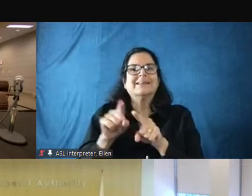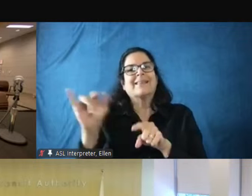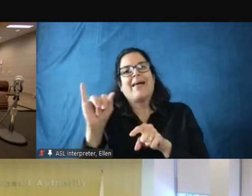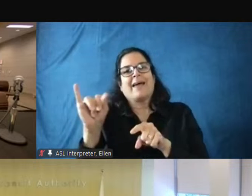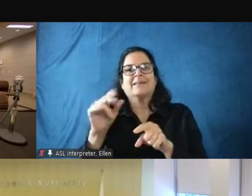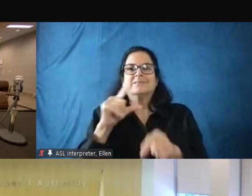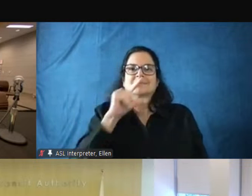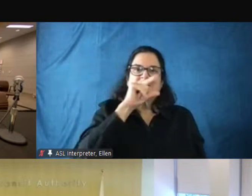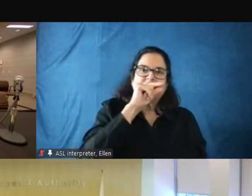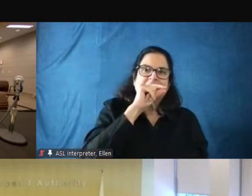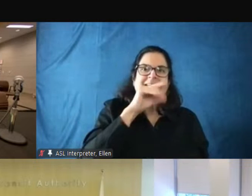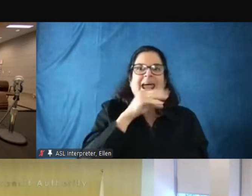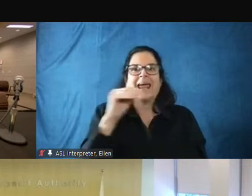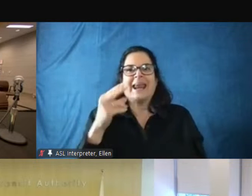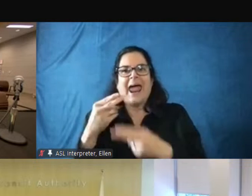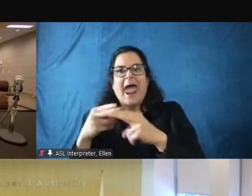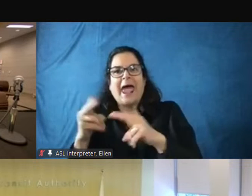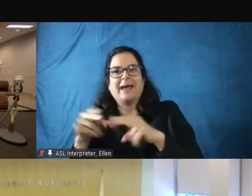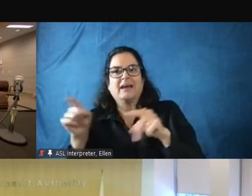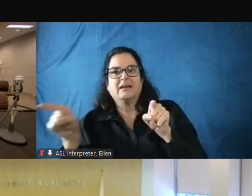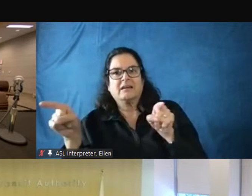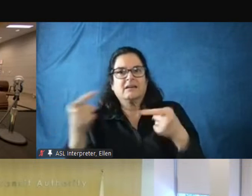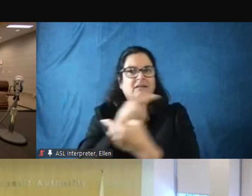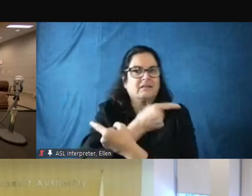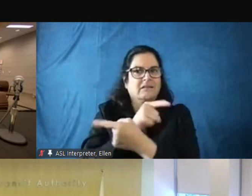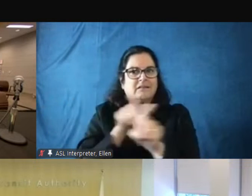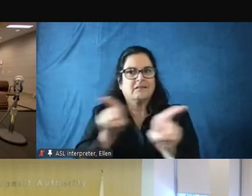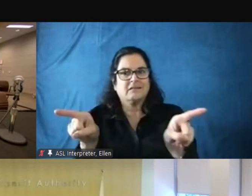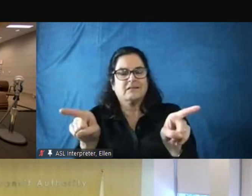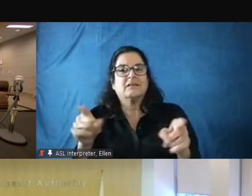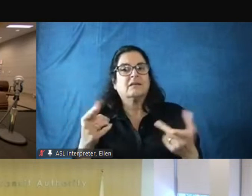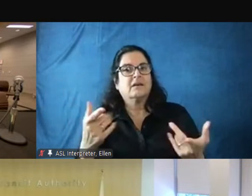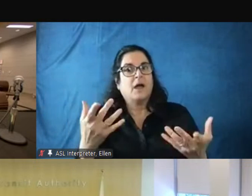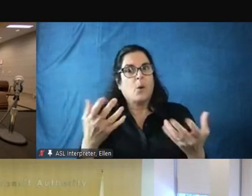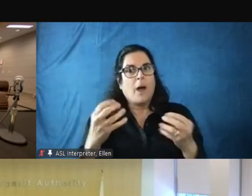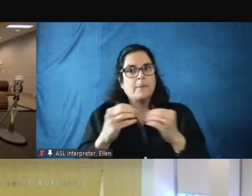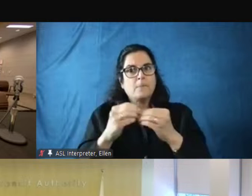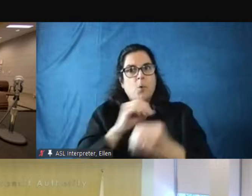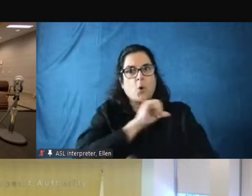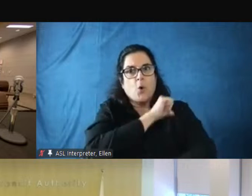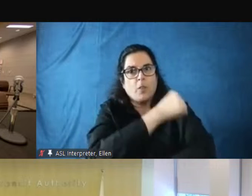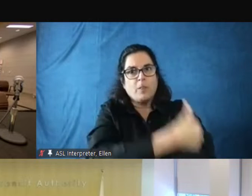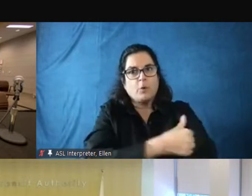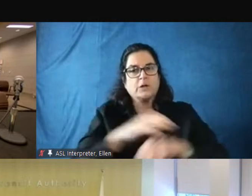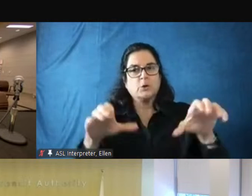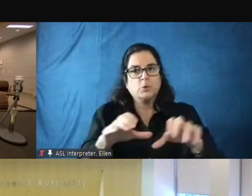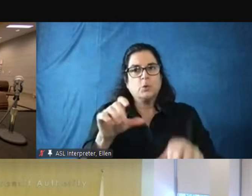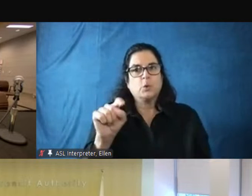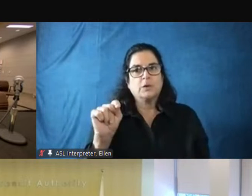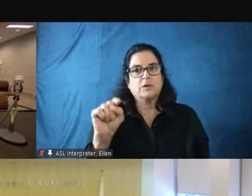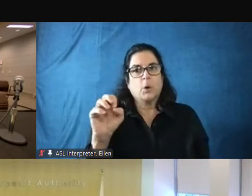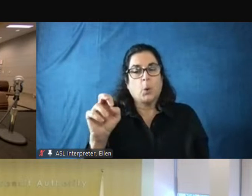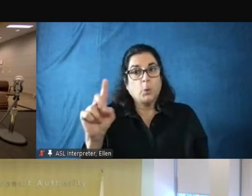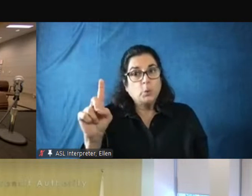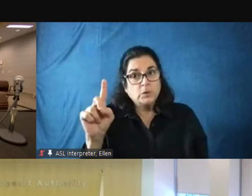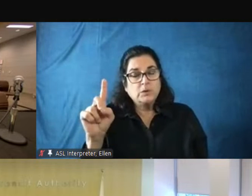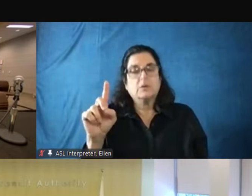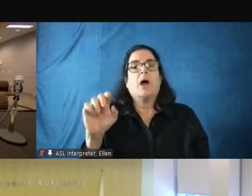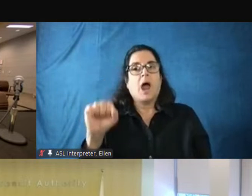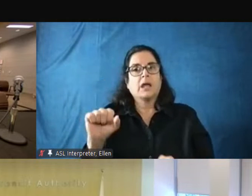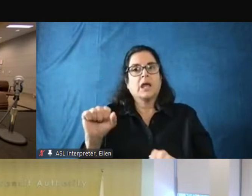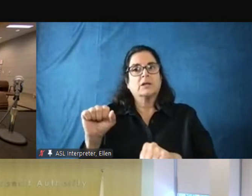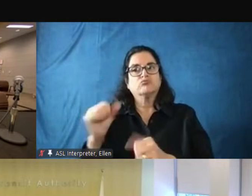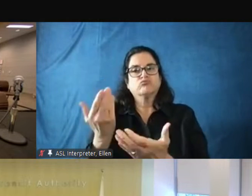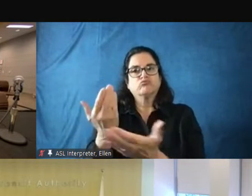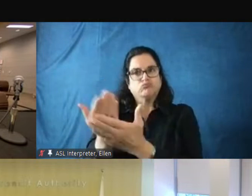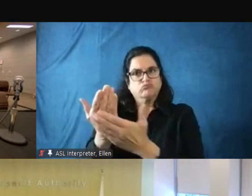because what I want is more authority to do more TOD, which would then, I think, justify creating an office that